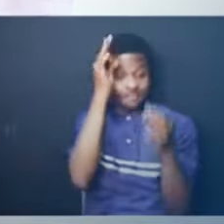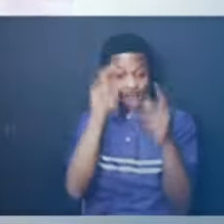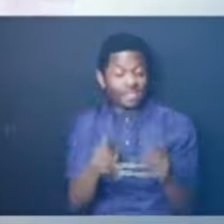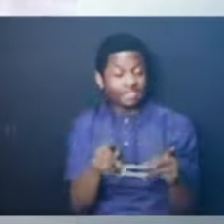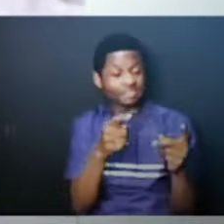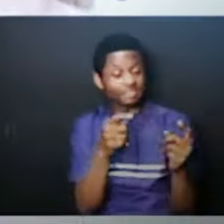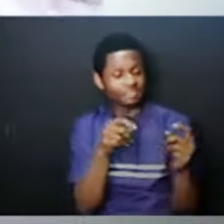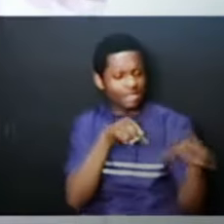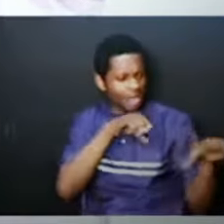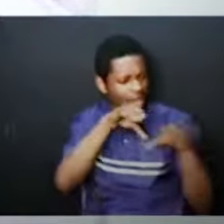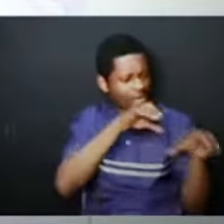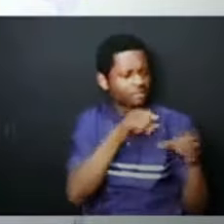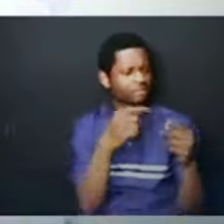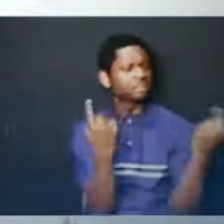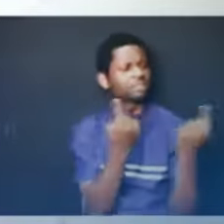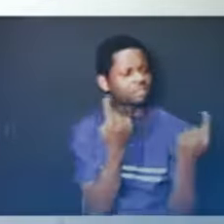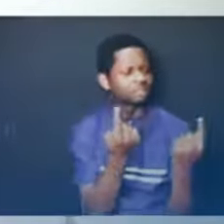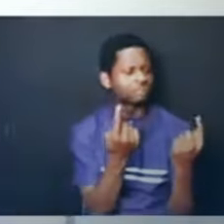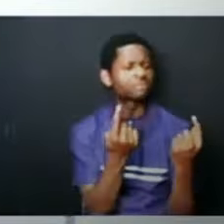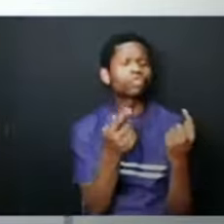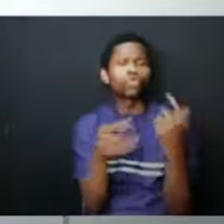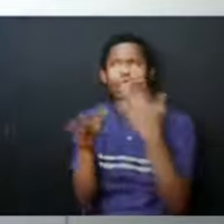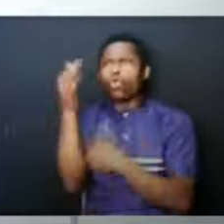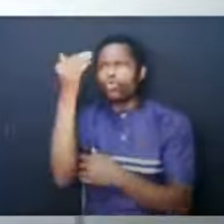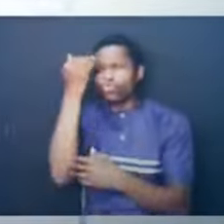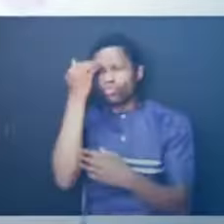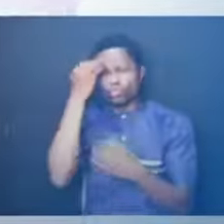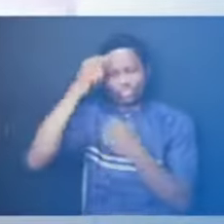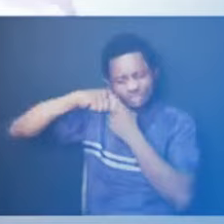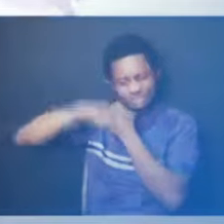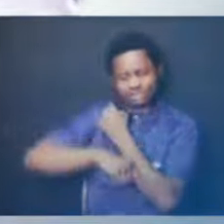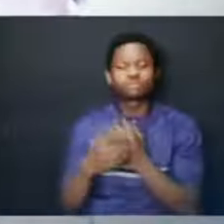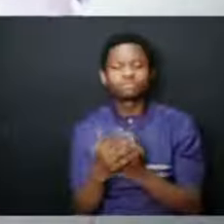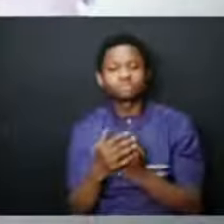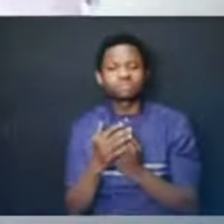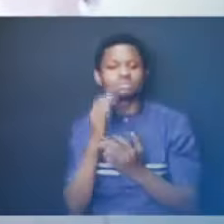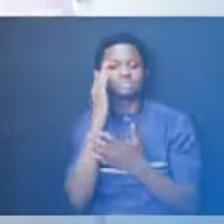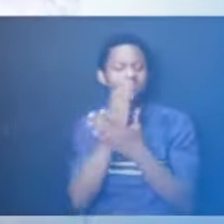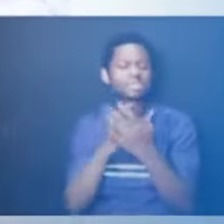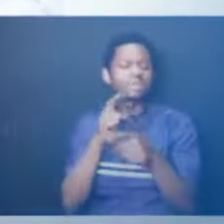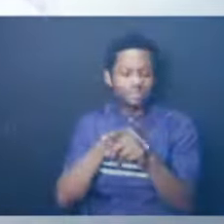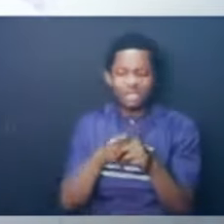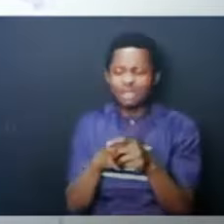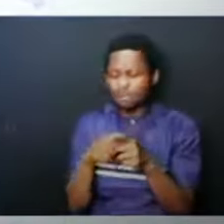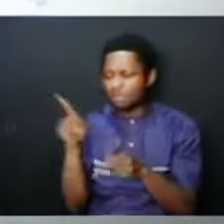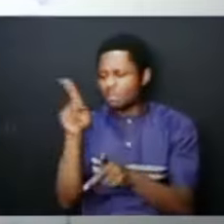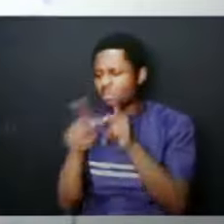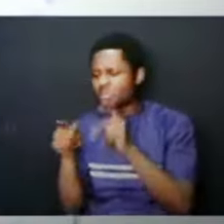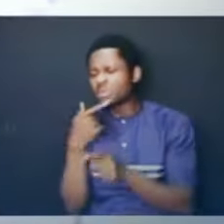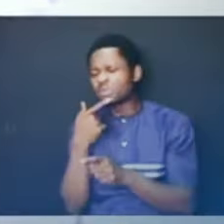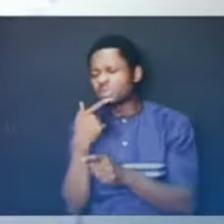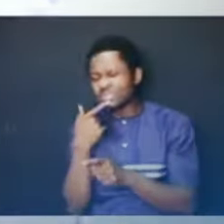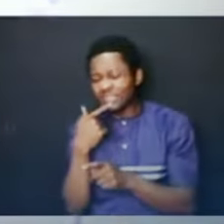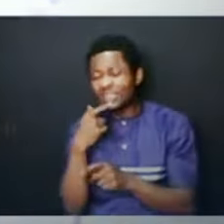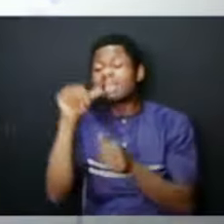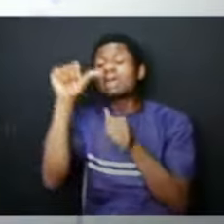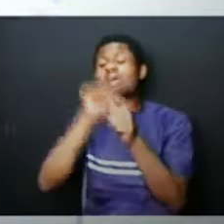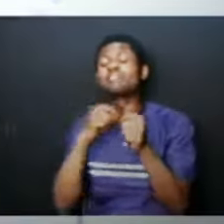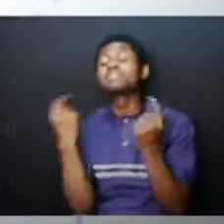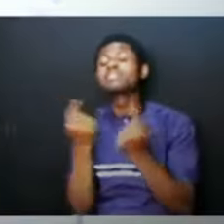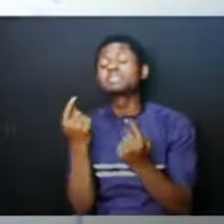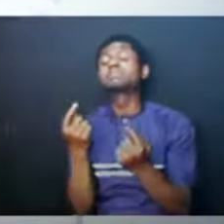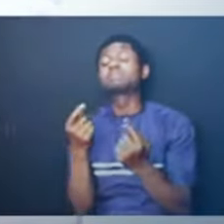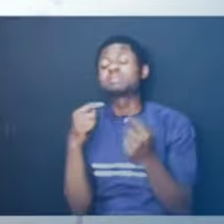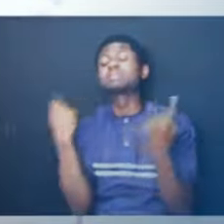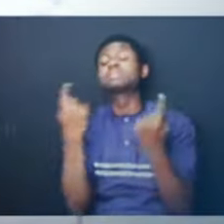Sometimes people say every sin is sin. It is only on the scale of God that the